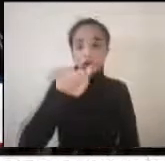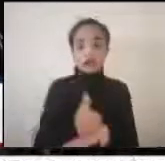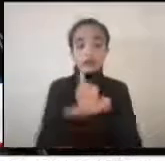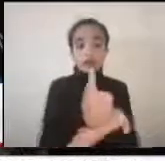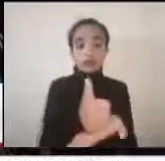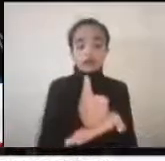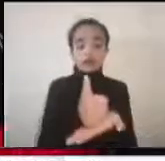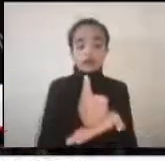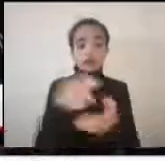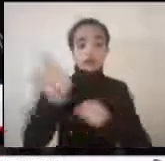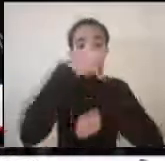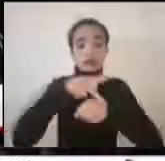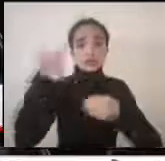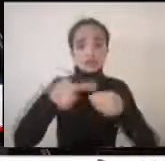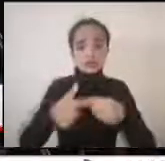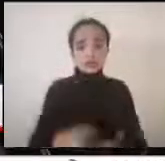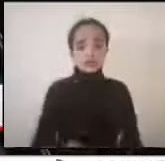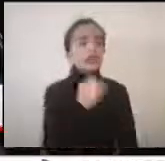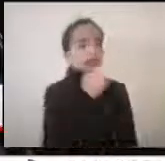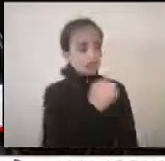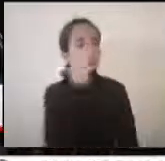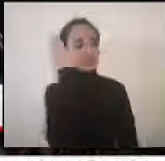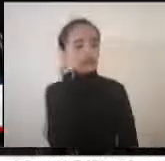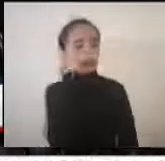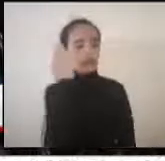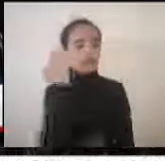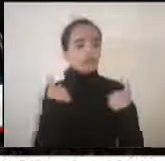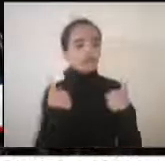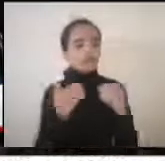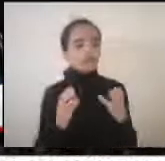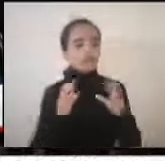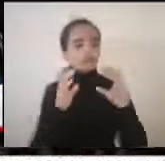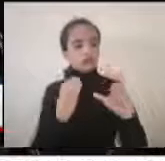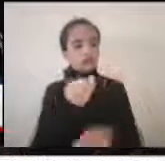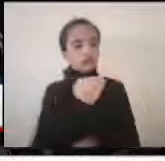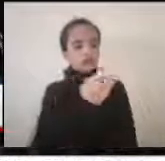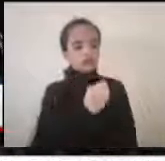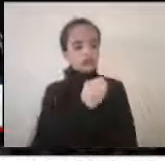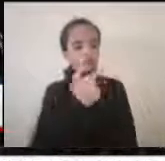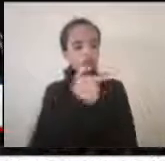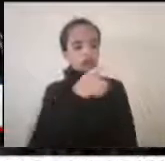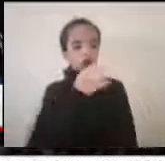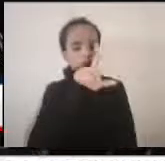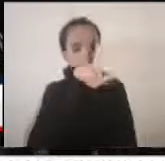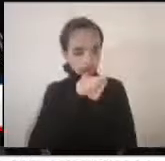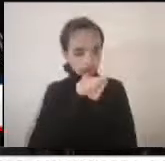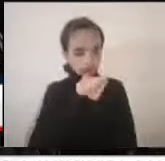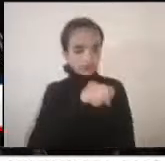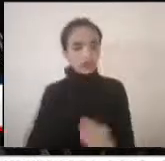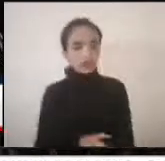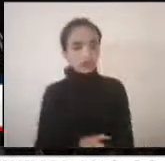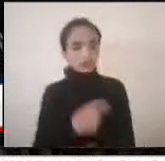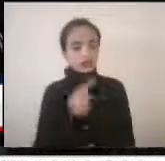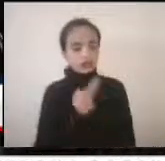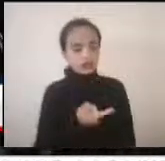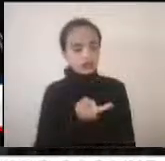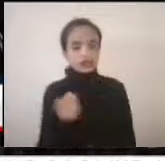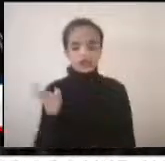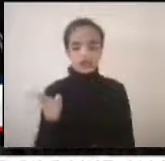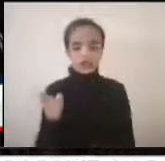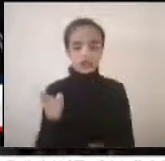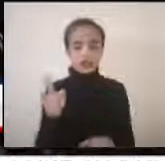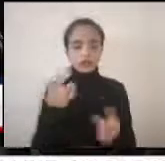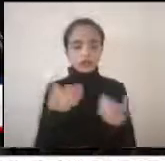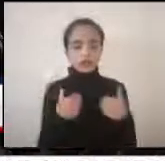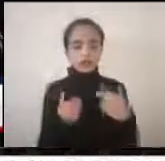know that there has been a commitment from the Angola in particular and Namibia to say that they will look into it, but they are